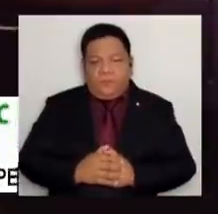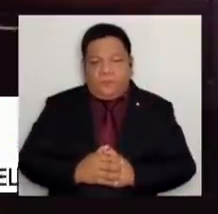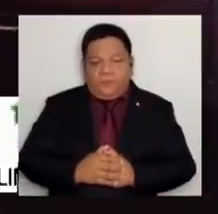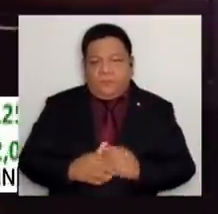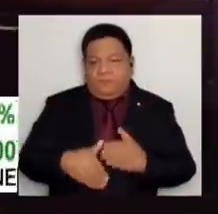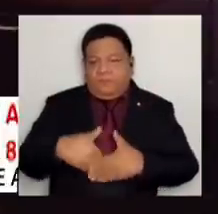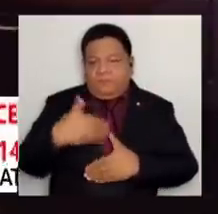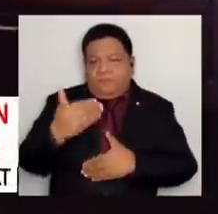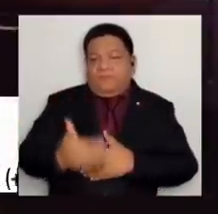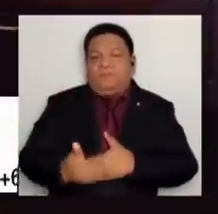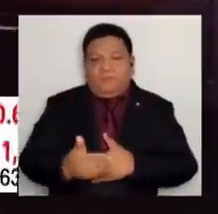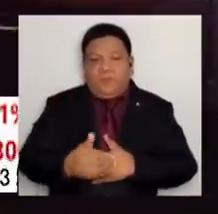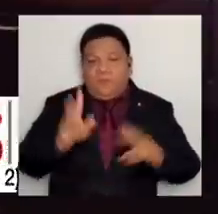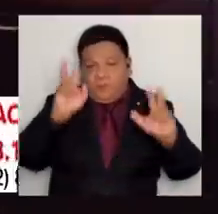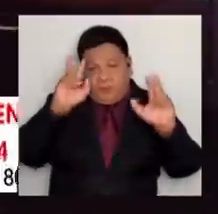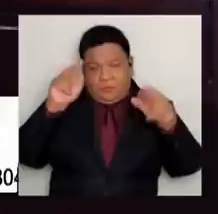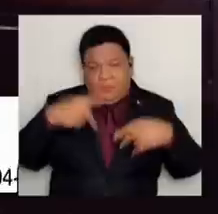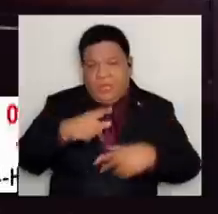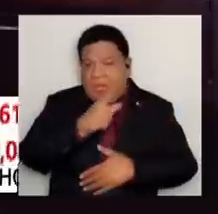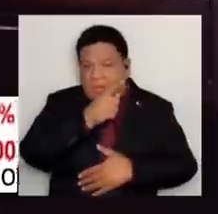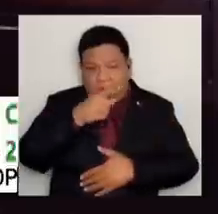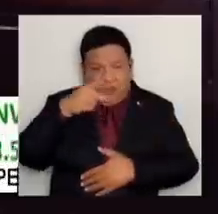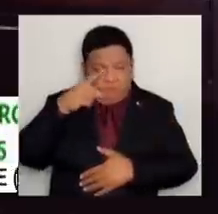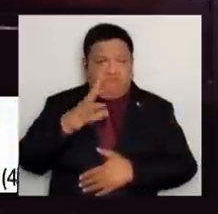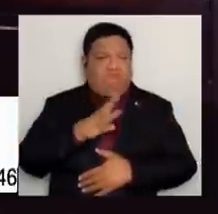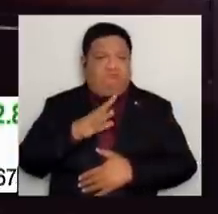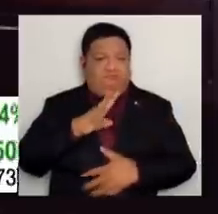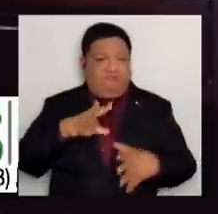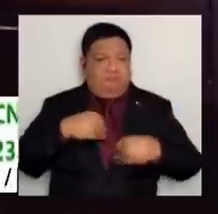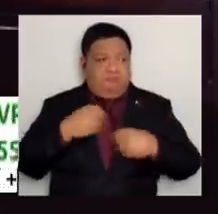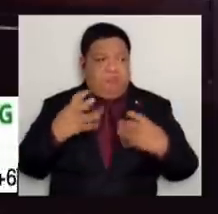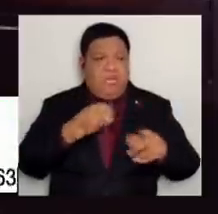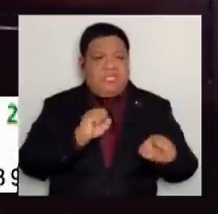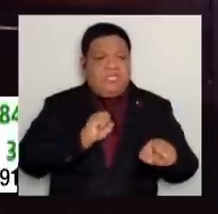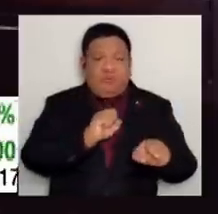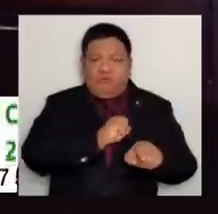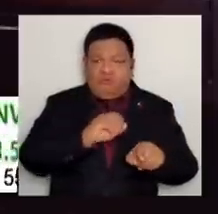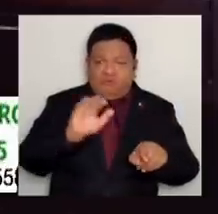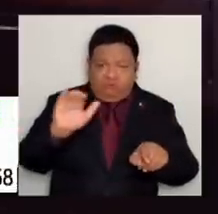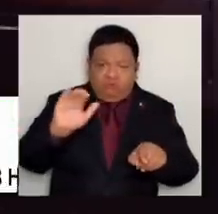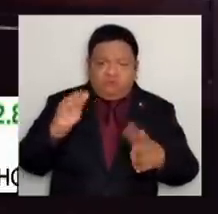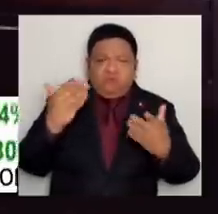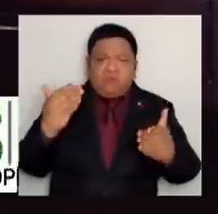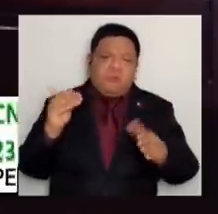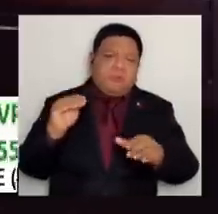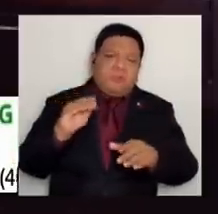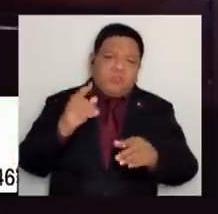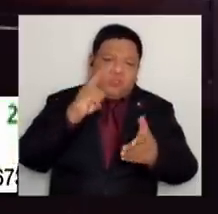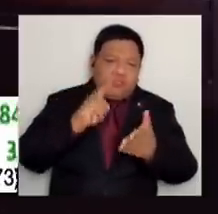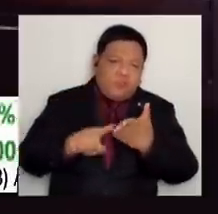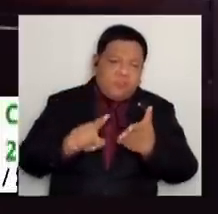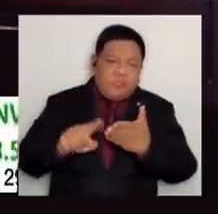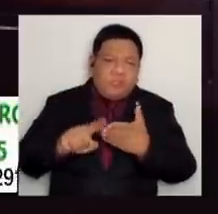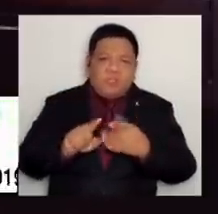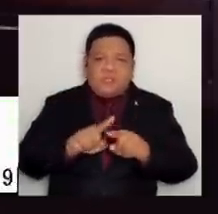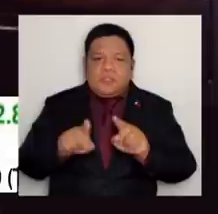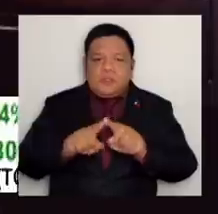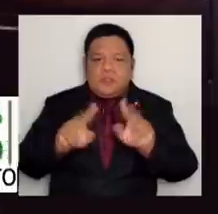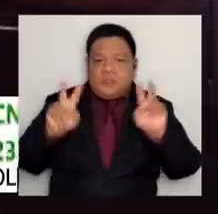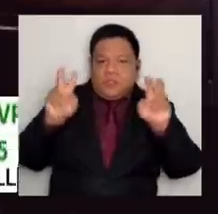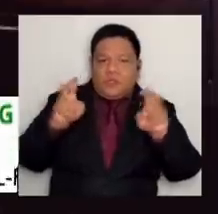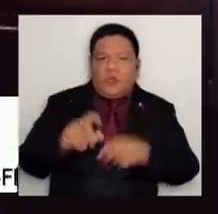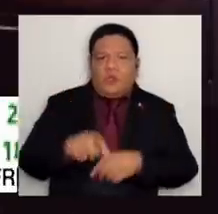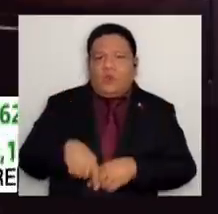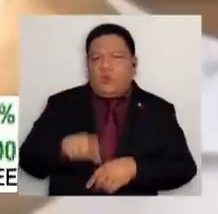Vice President Lenny Robredo welcomes the call of several senators to investigate alleged state-sponsored troll farms. During